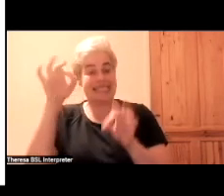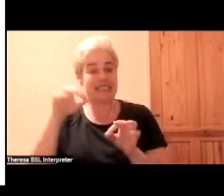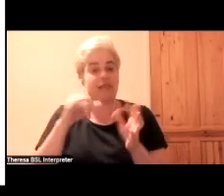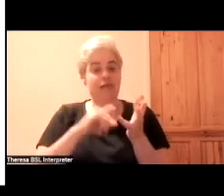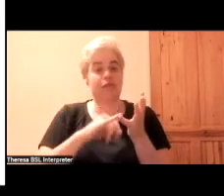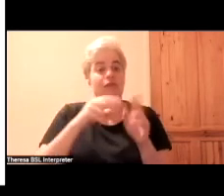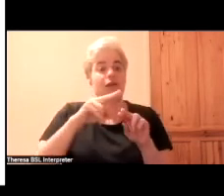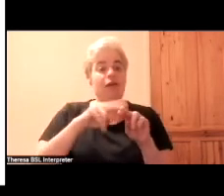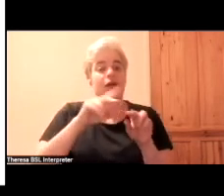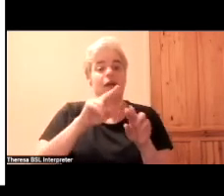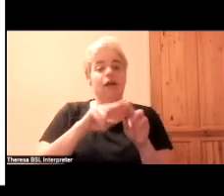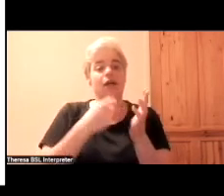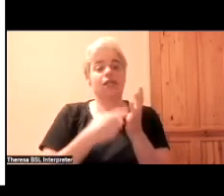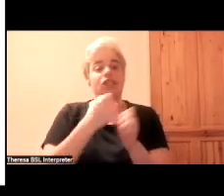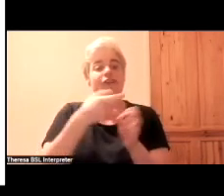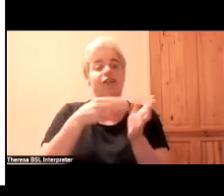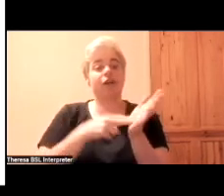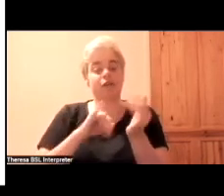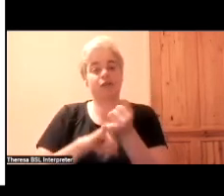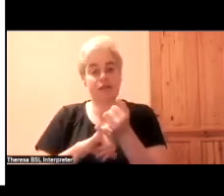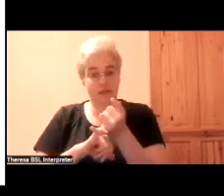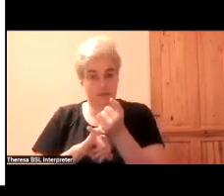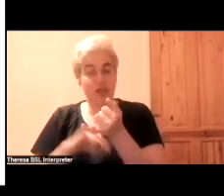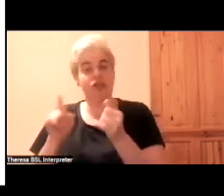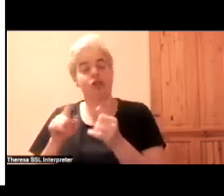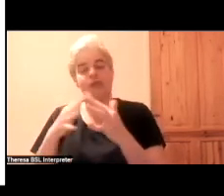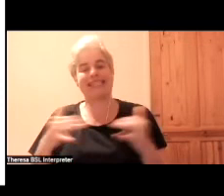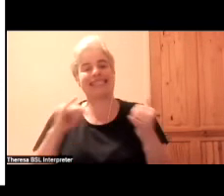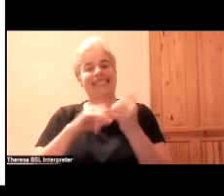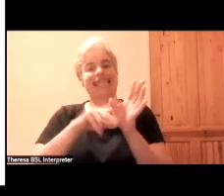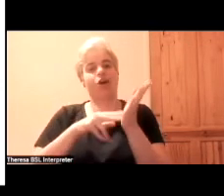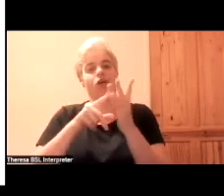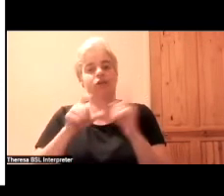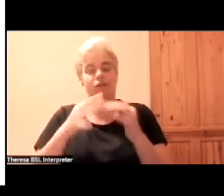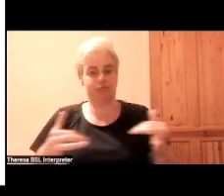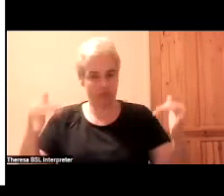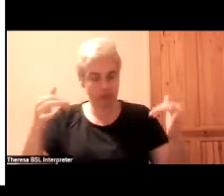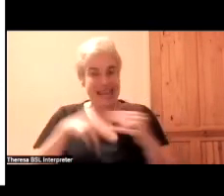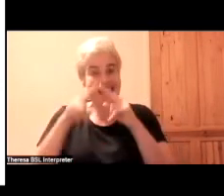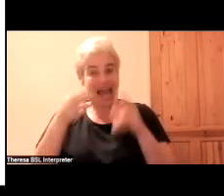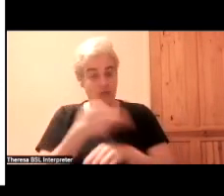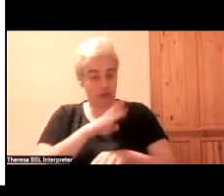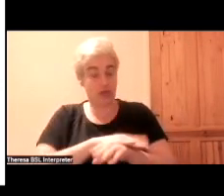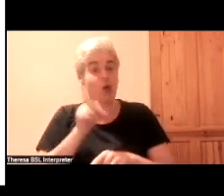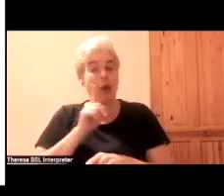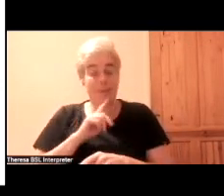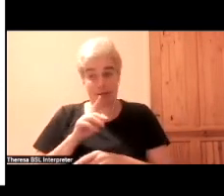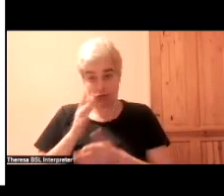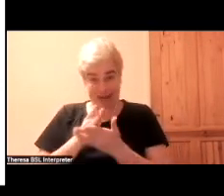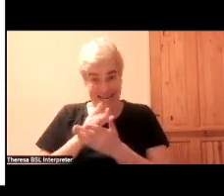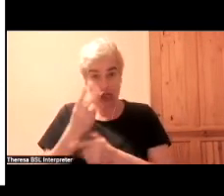Synod. The House of Bishops, in the House of Bishops, women make up just